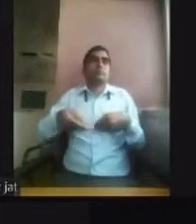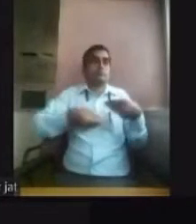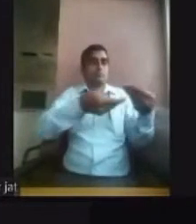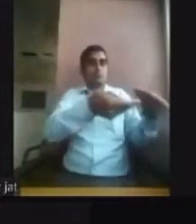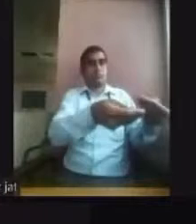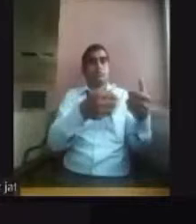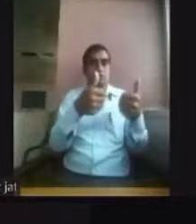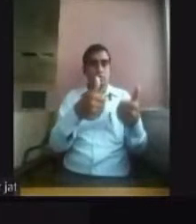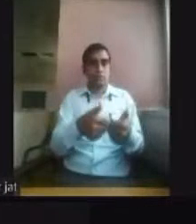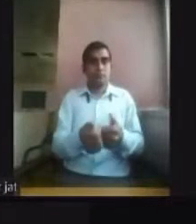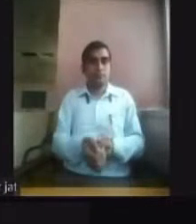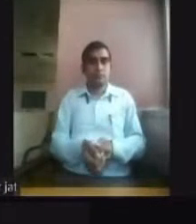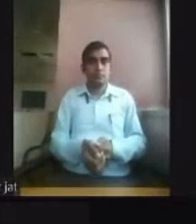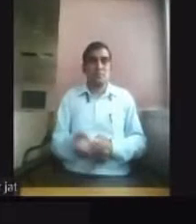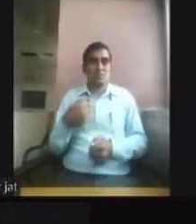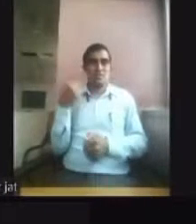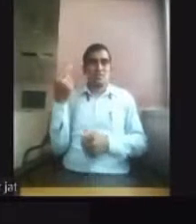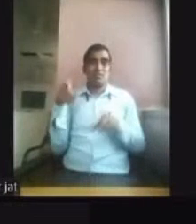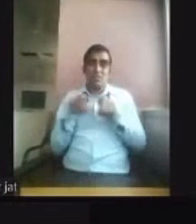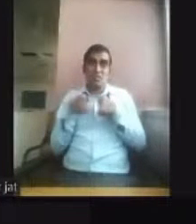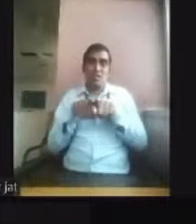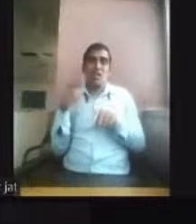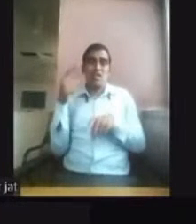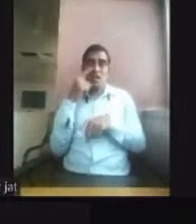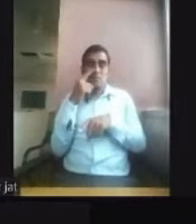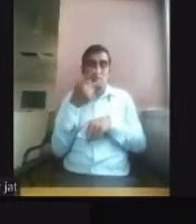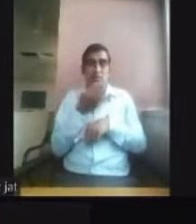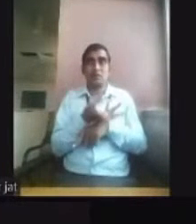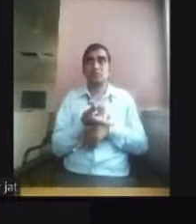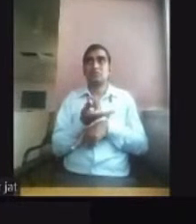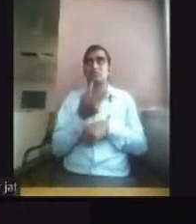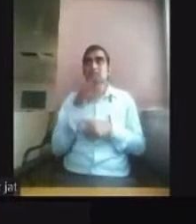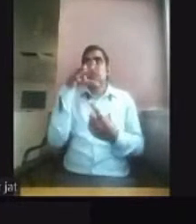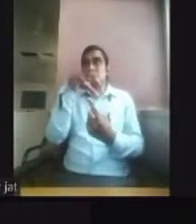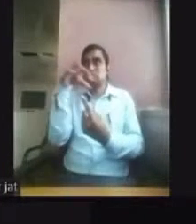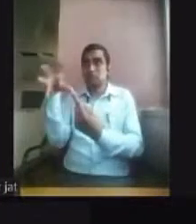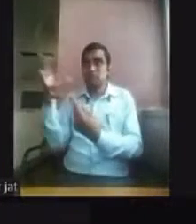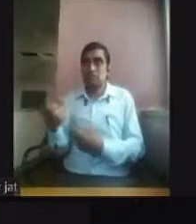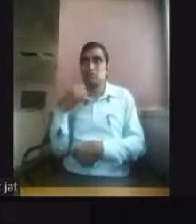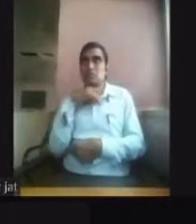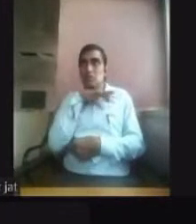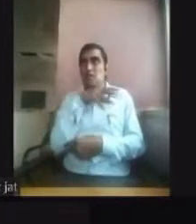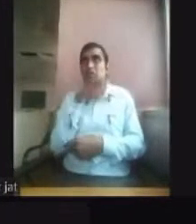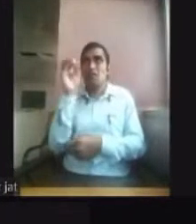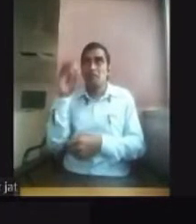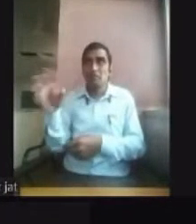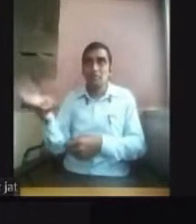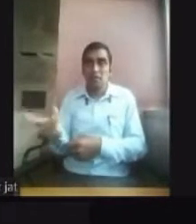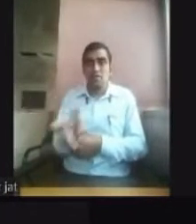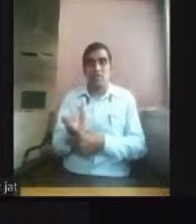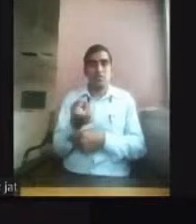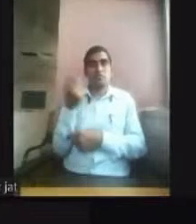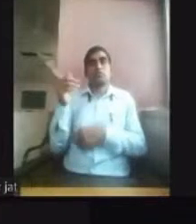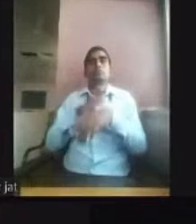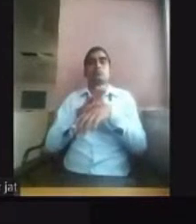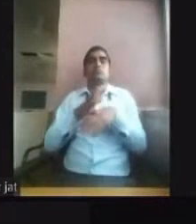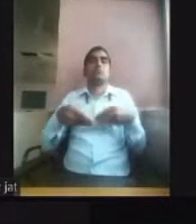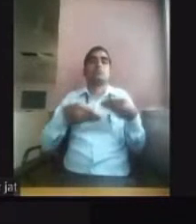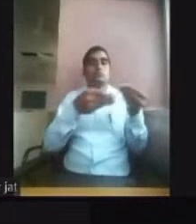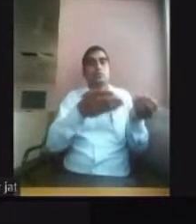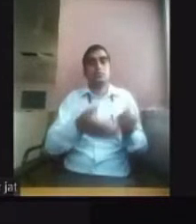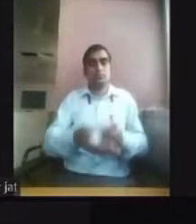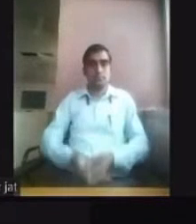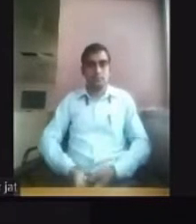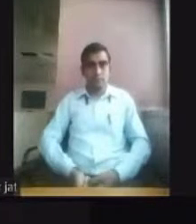pick up the garbage, and if there are other people who need such services, should have a platform from the should have some